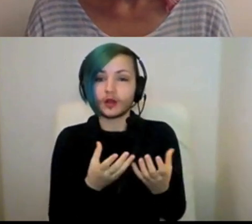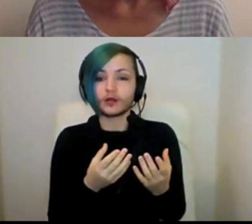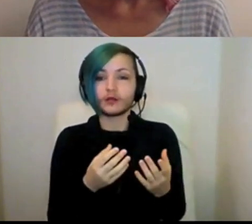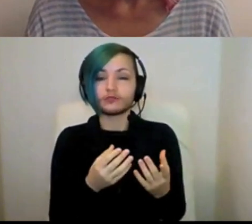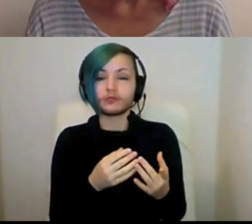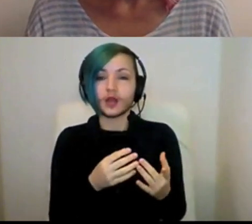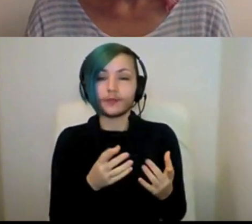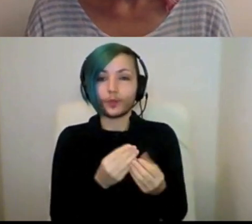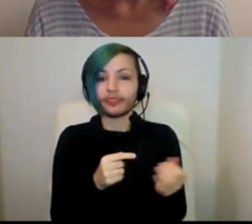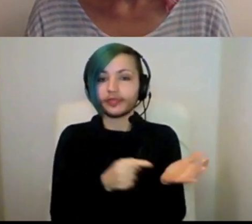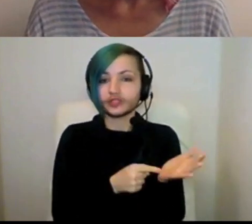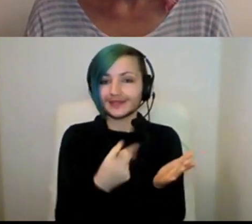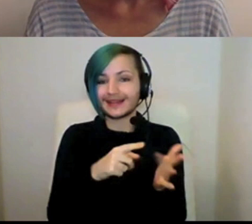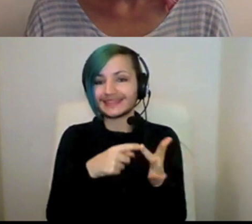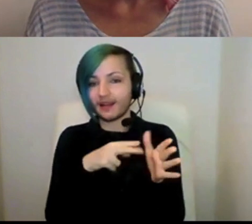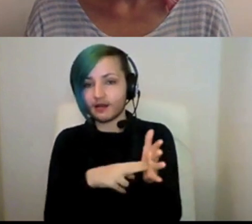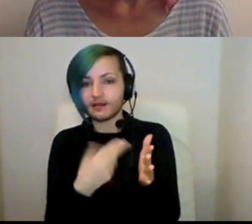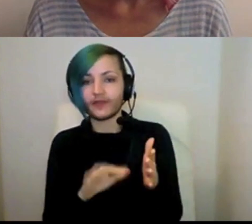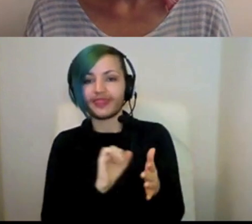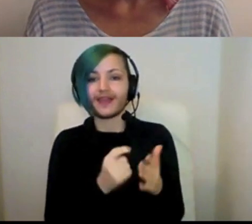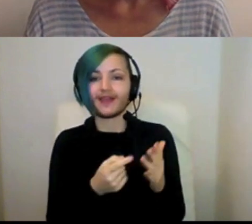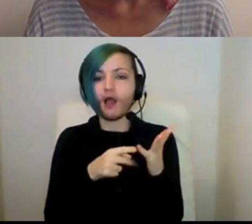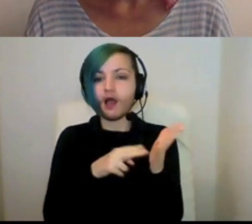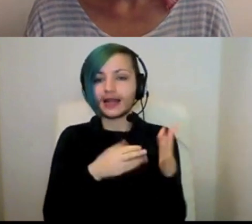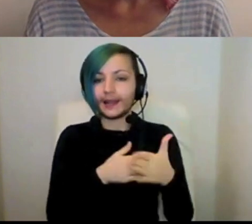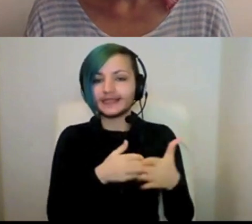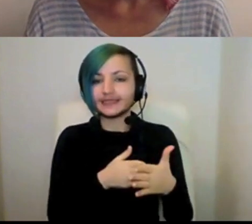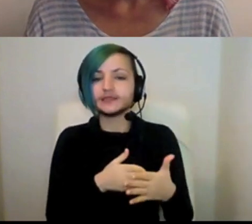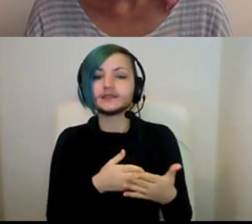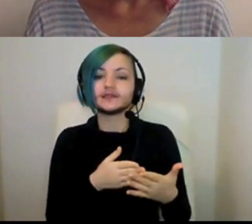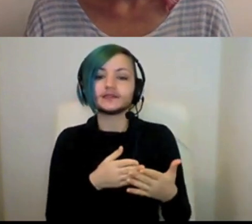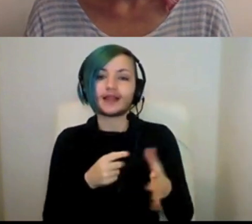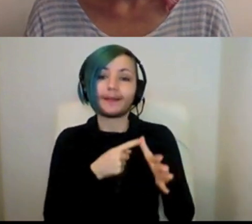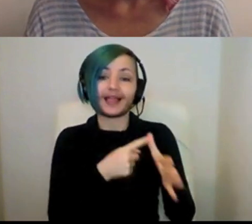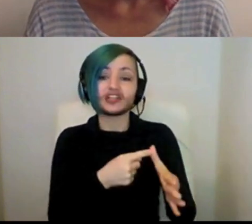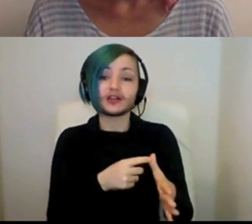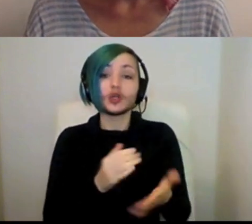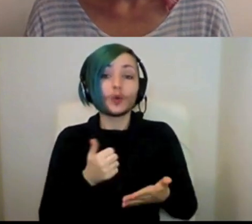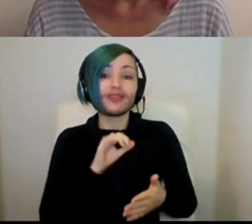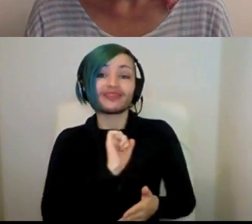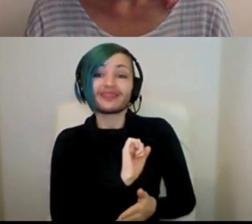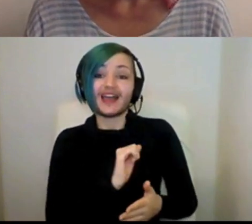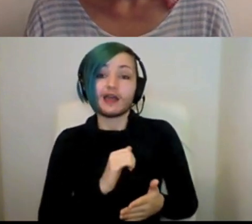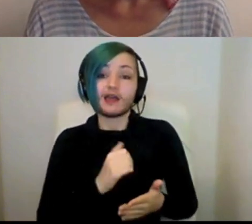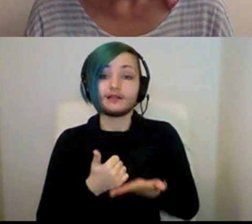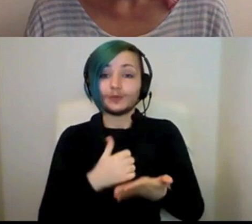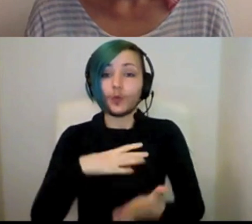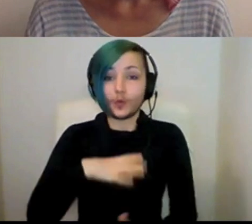Unlimited application, and you know, the support they need is sort of, you